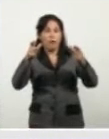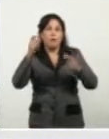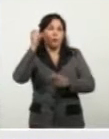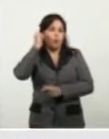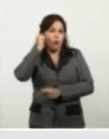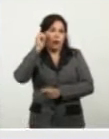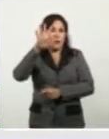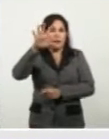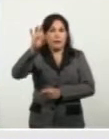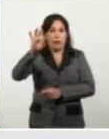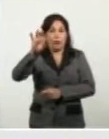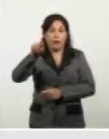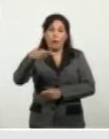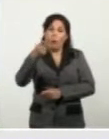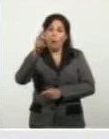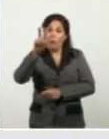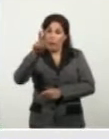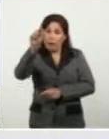49.8% were male.